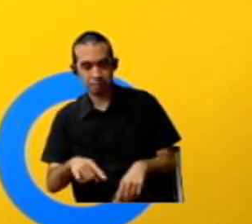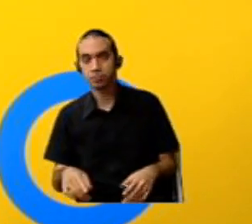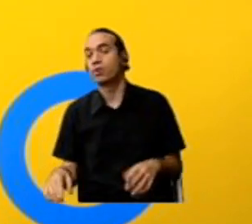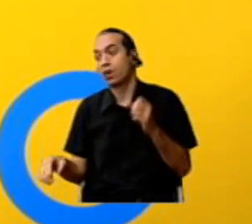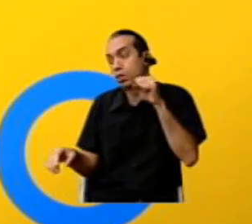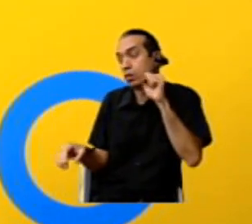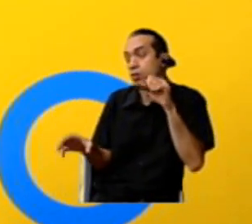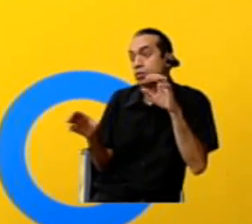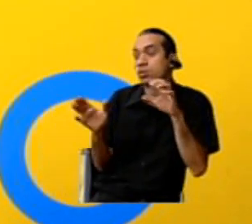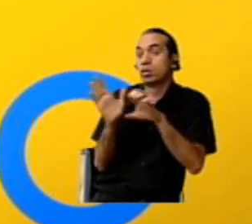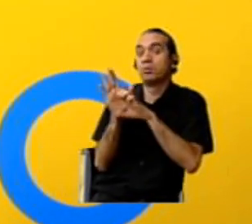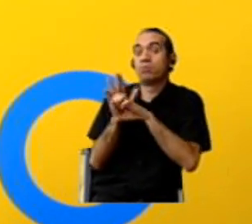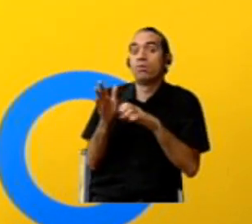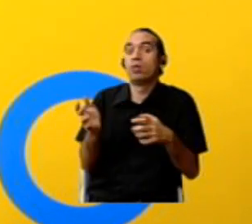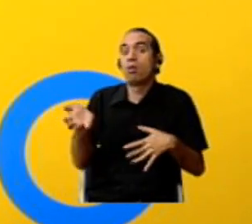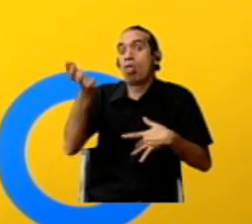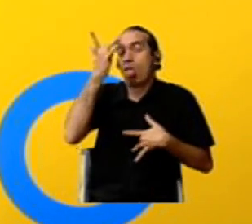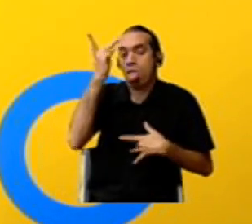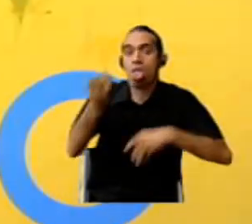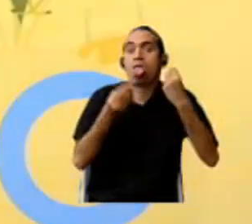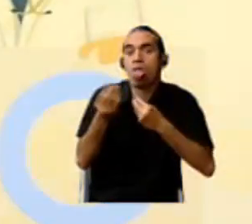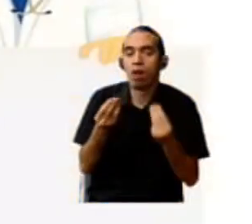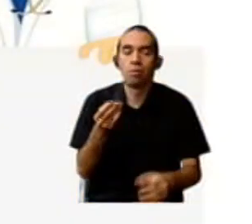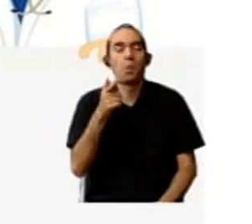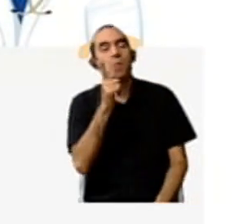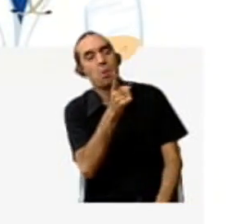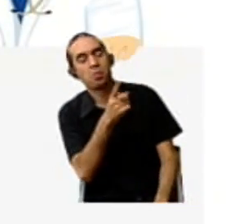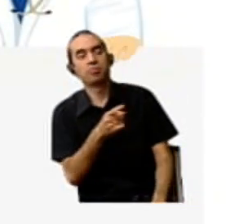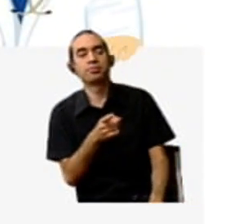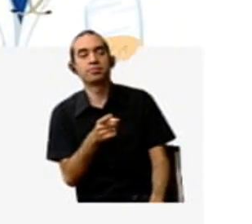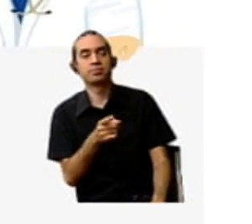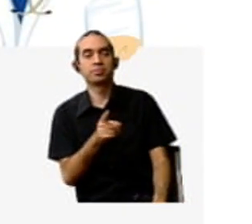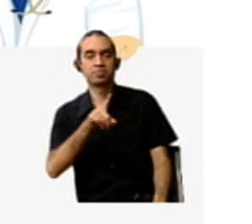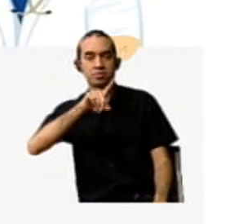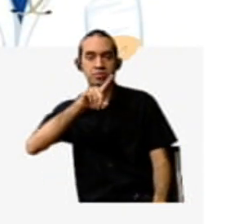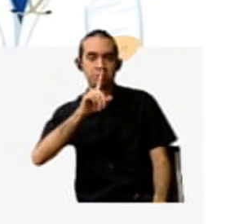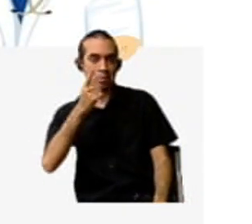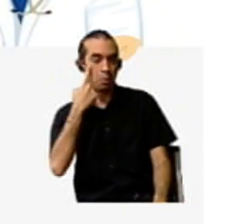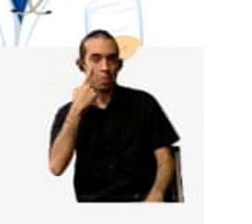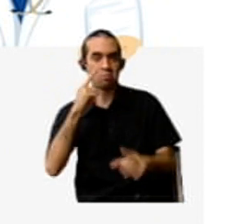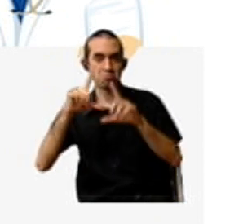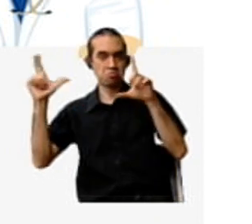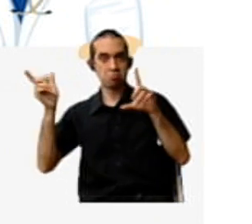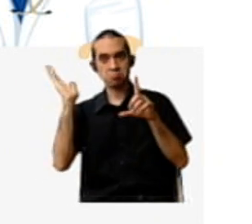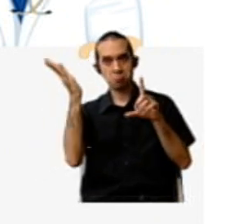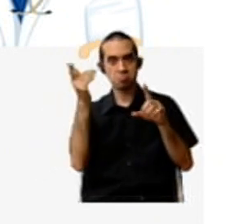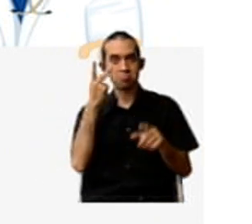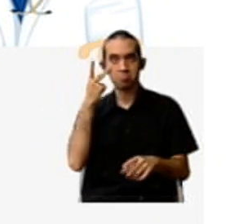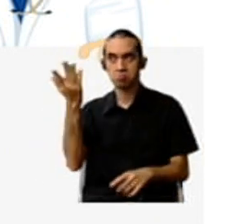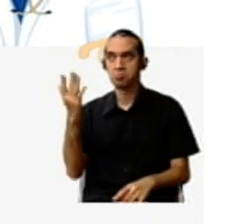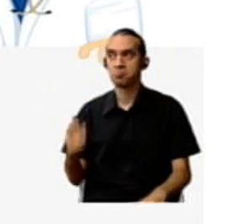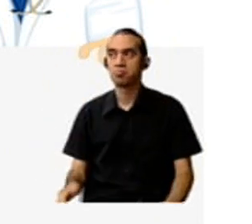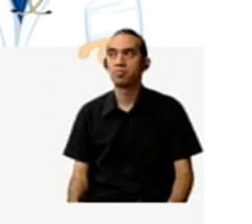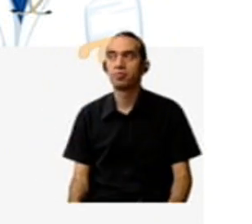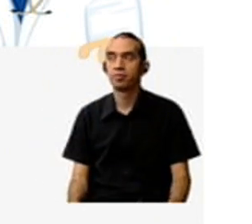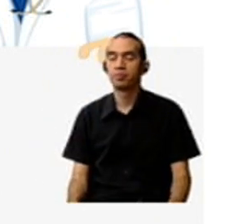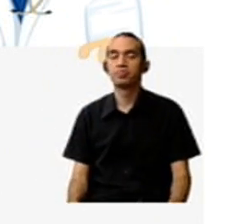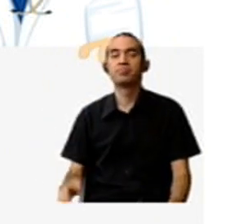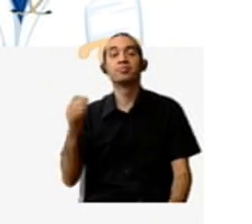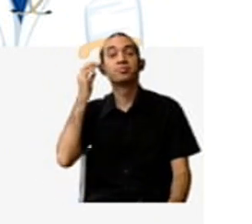I get sick, what should I do? Oh, I have a presentation for you, Charlie.